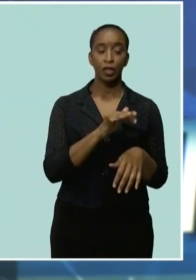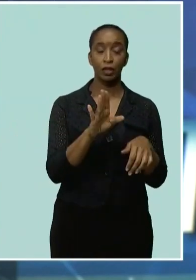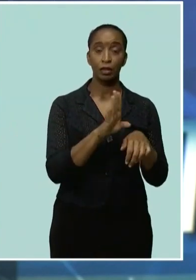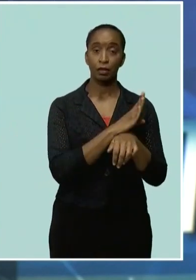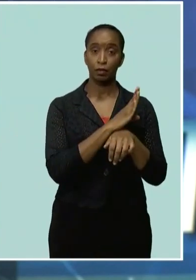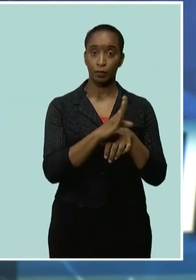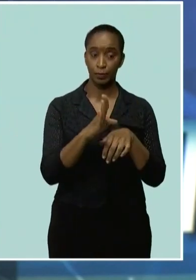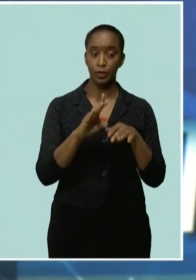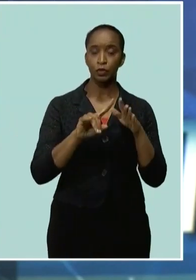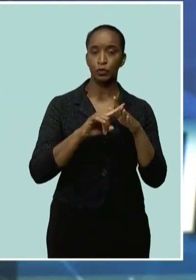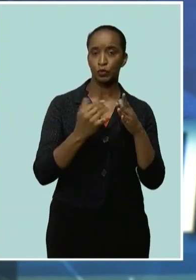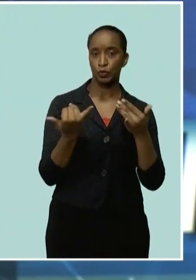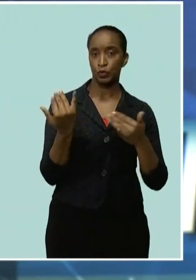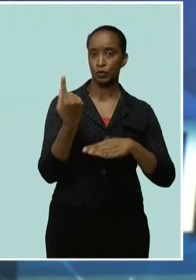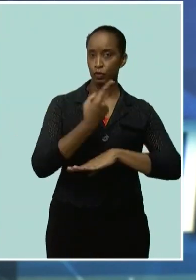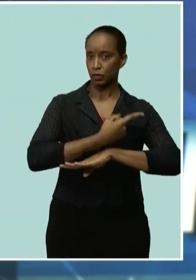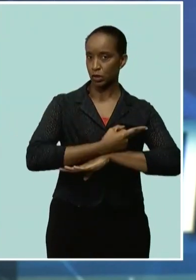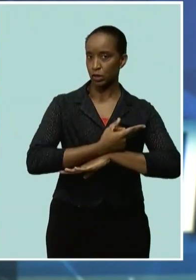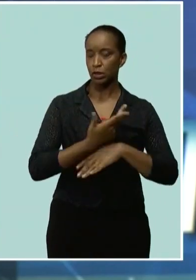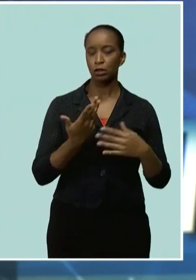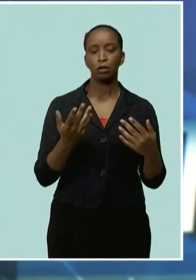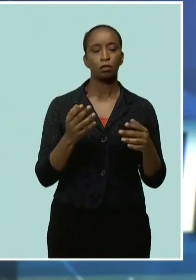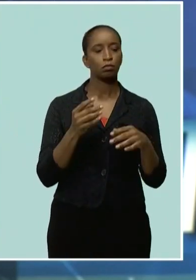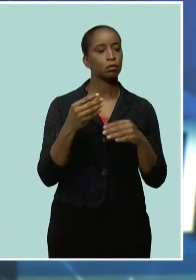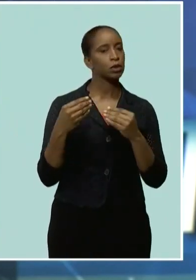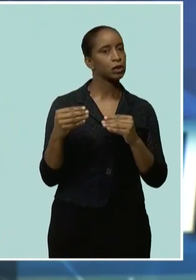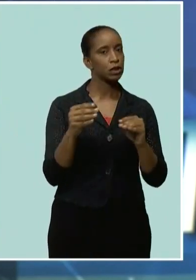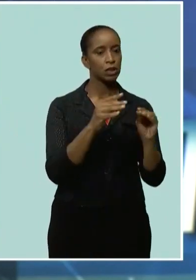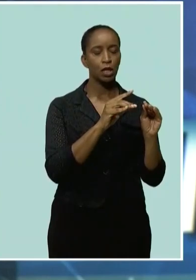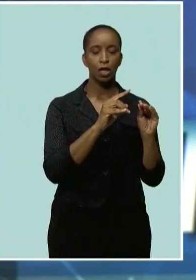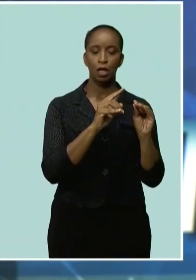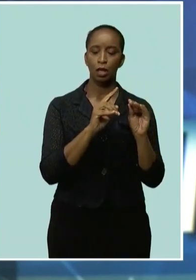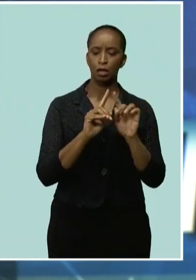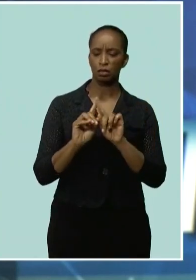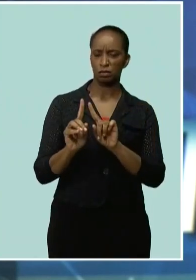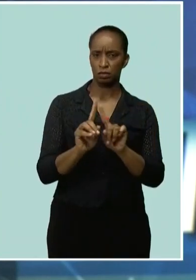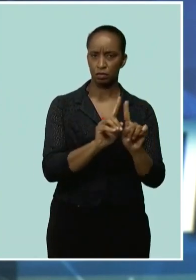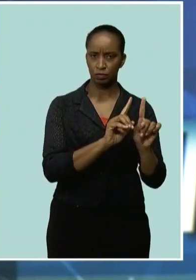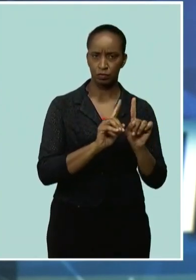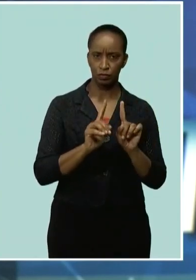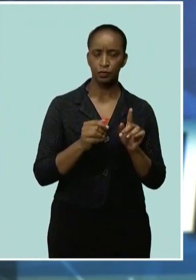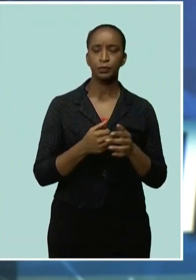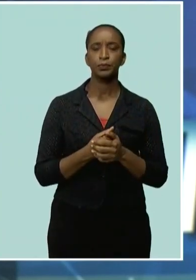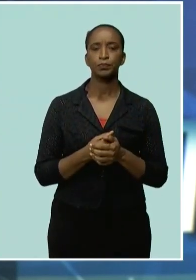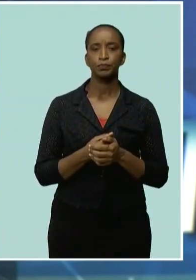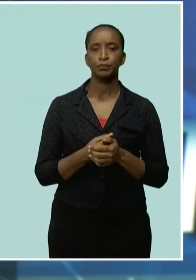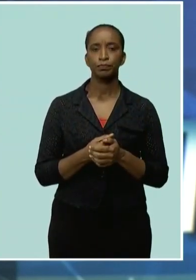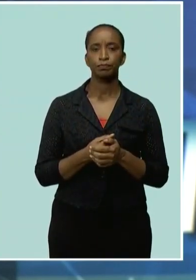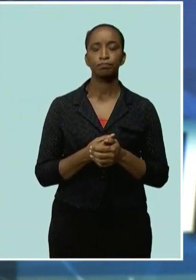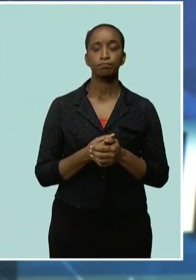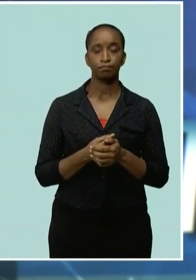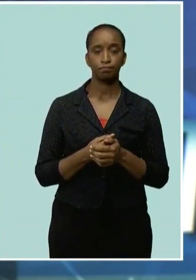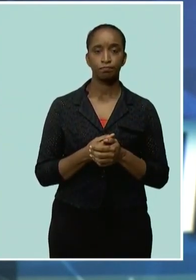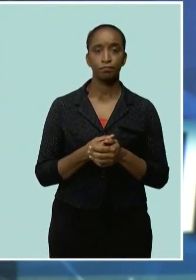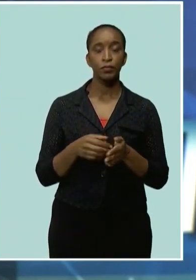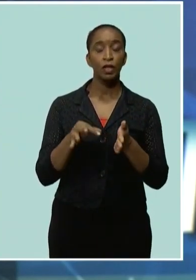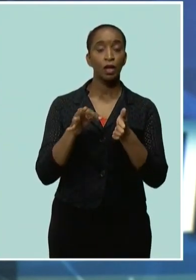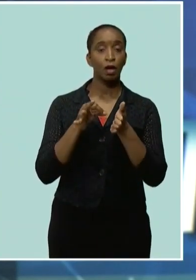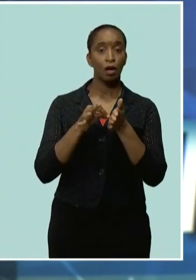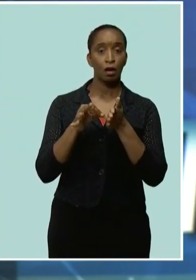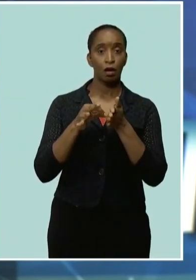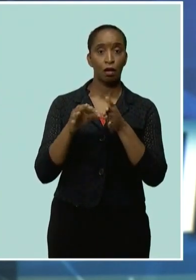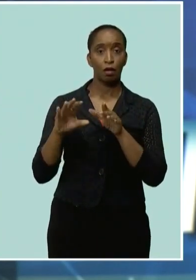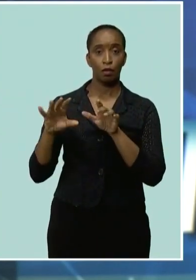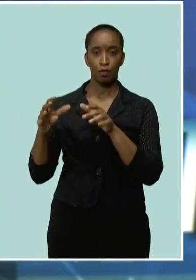Report it's a one-stop shop with a wide variety of items. An accounting organization, along with a number of